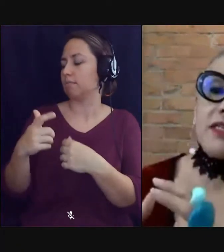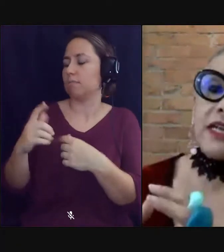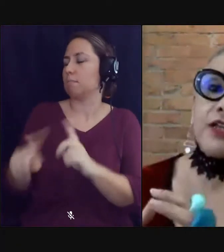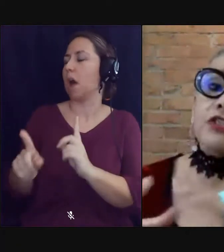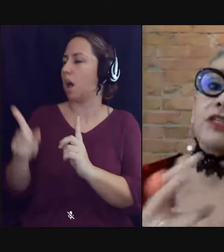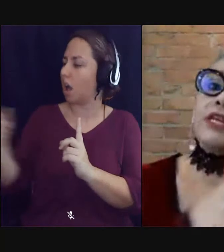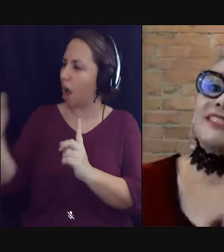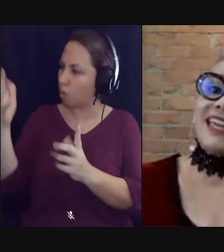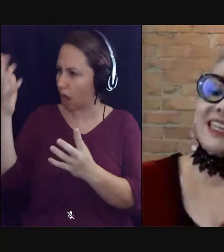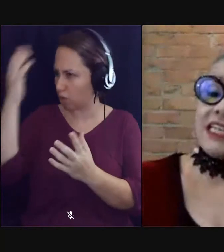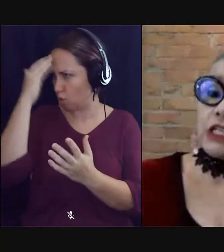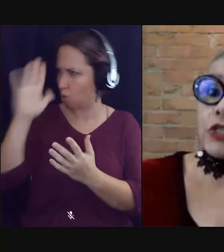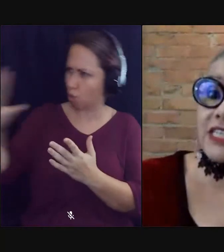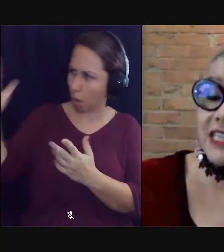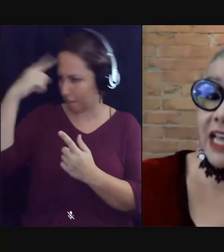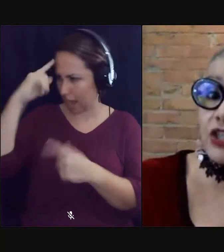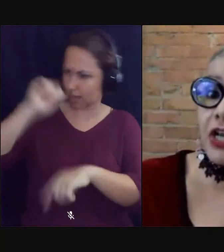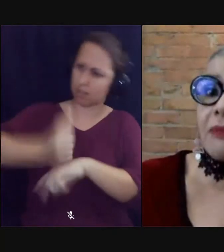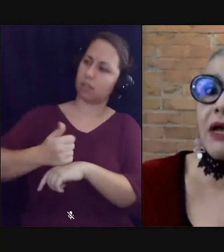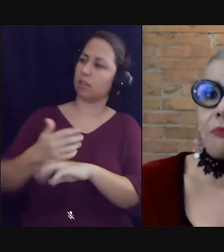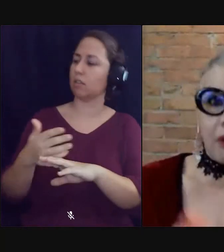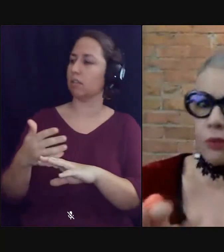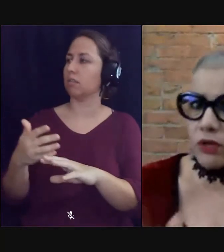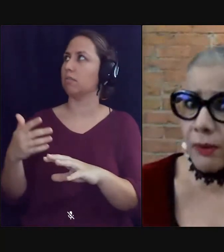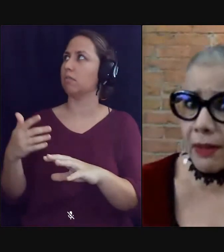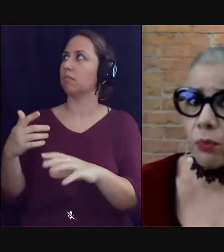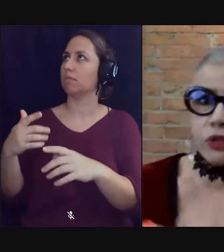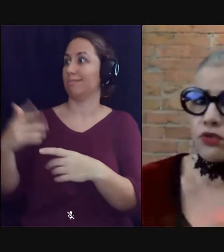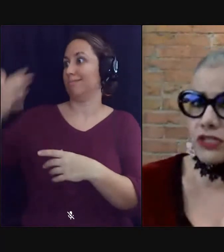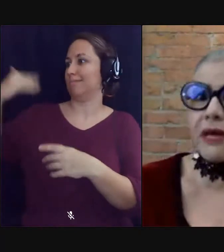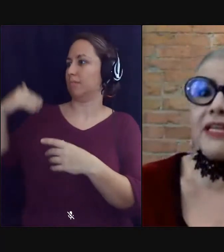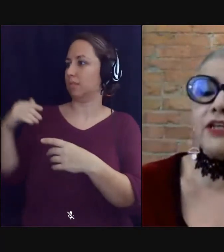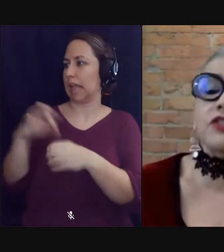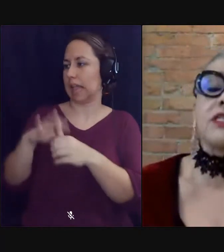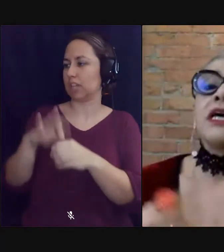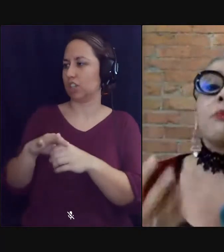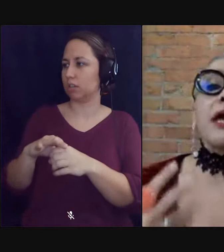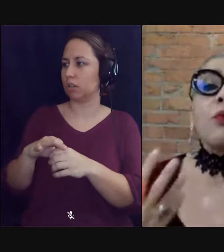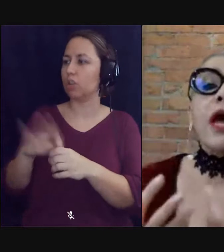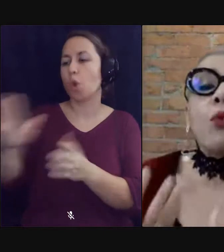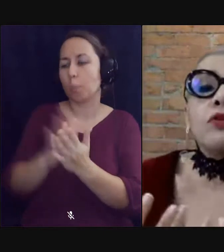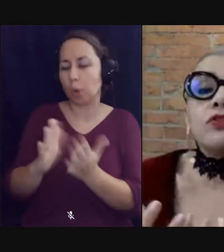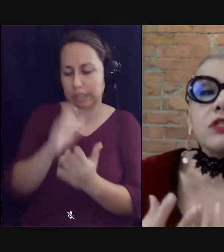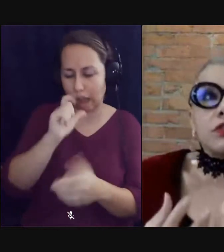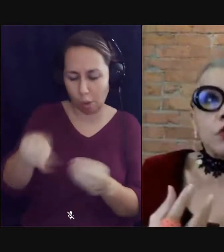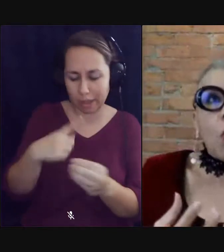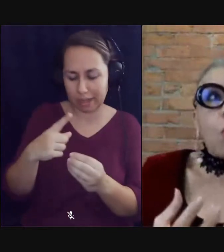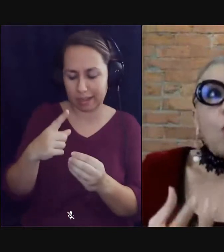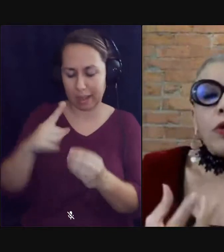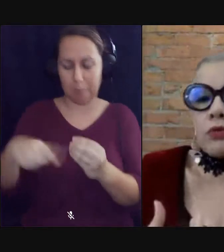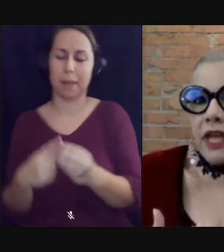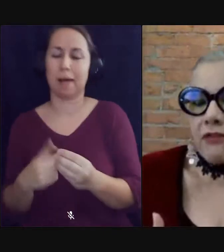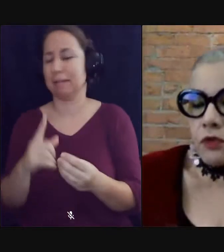the last election so that we can take it to this election coming up. We're going to talk about your book. It's not just about the elections, but I want to